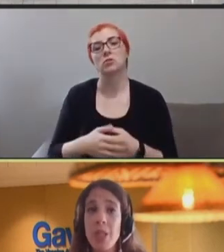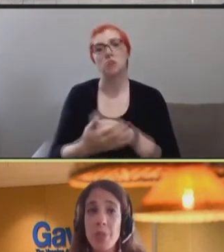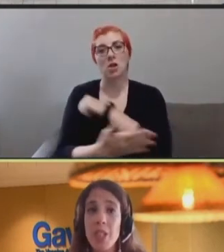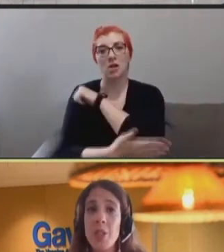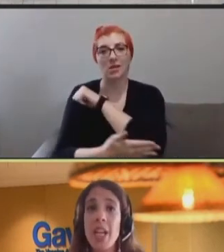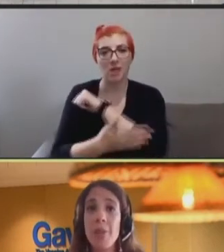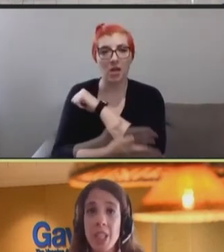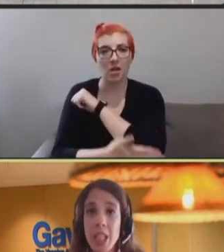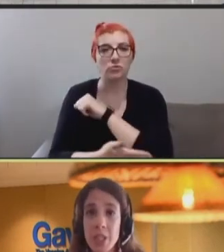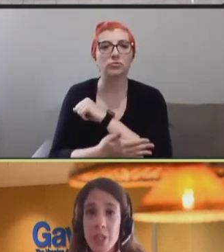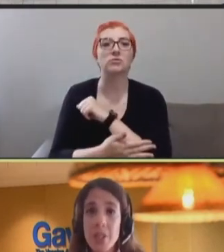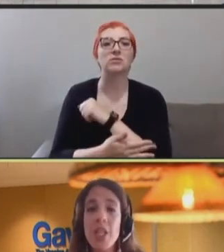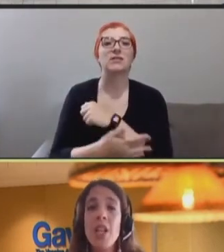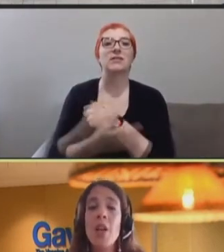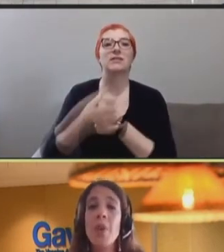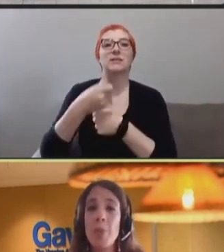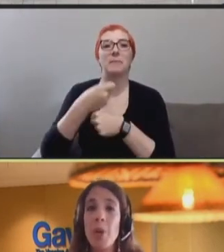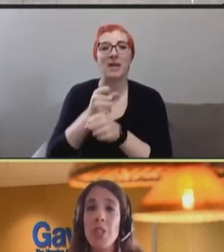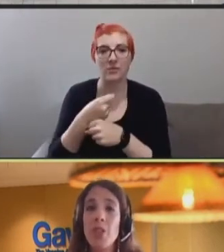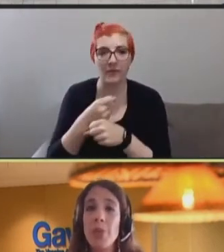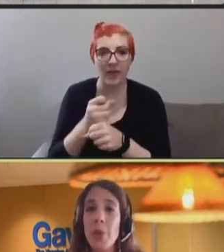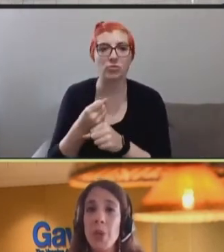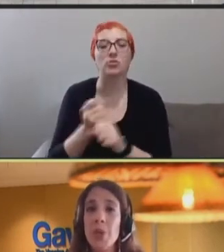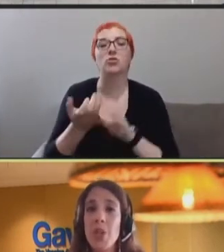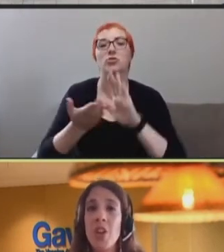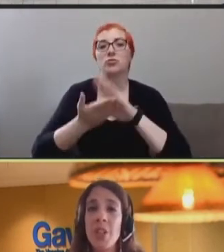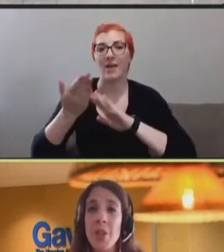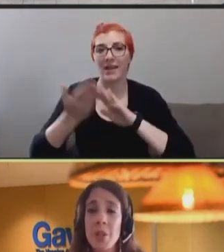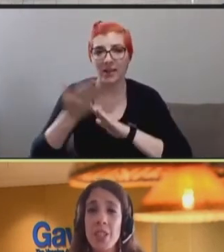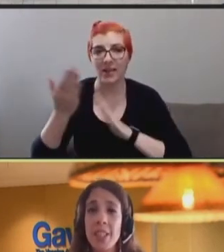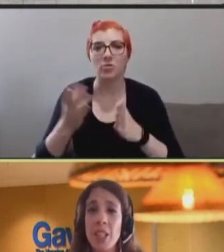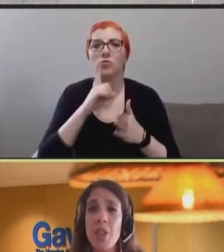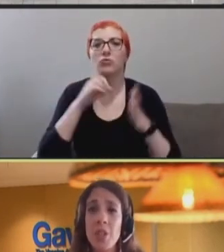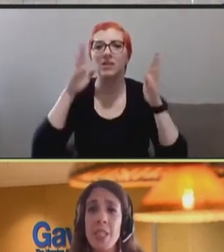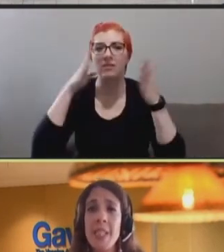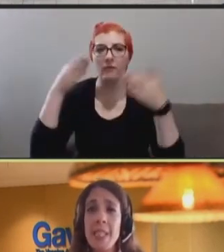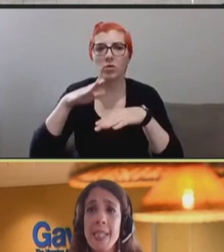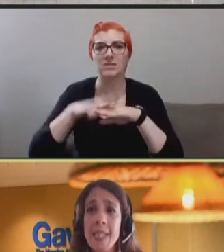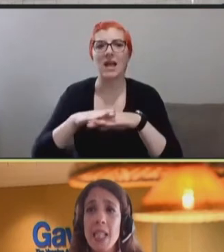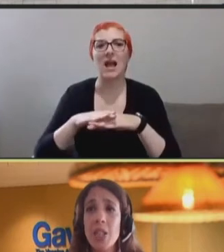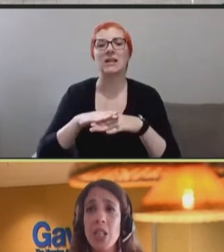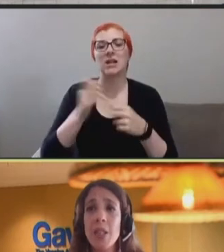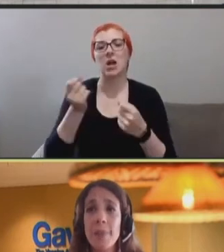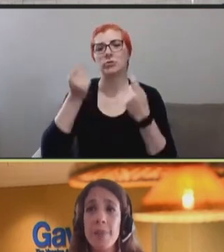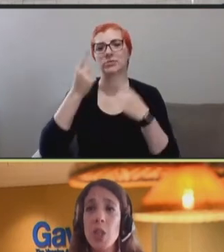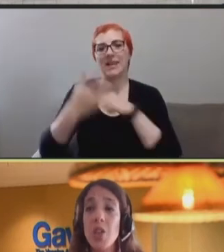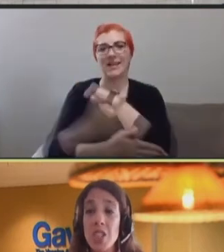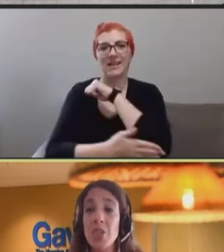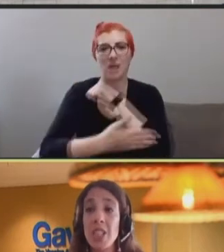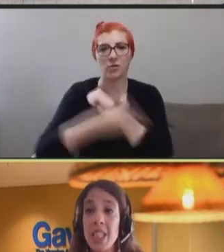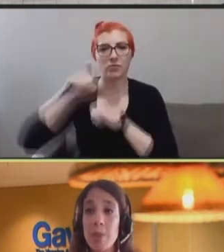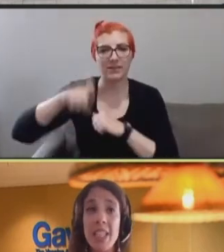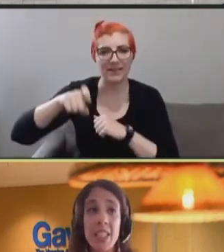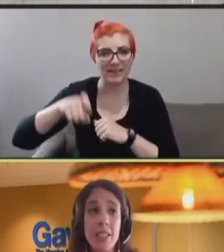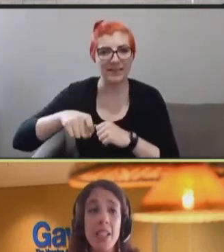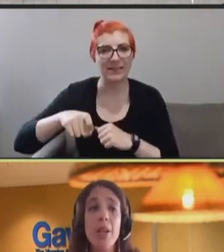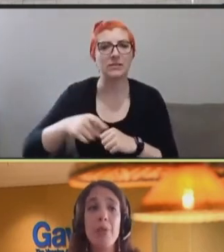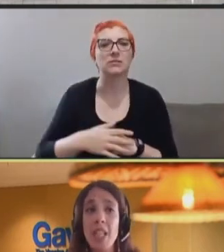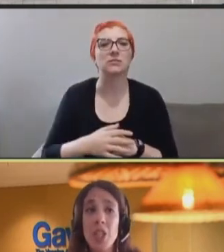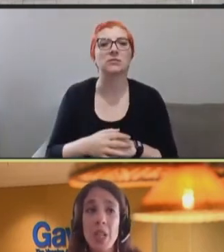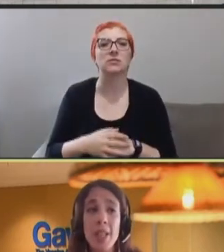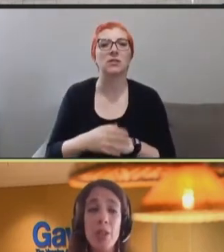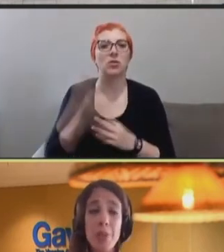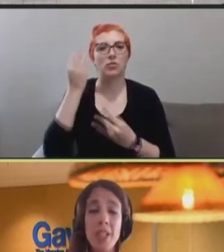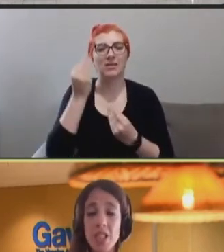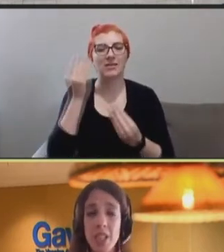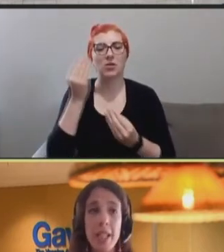developers, manufacturers, and regulators, with a particular focus on understanding country needs to consider the expected